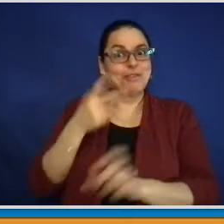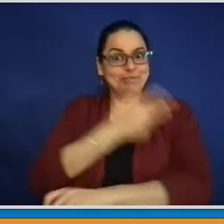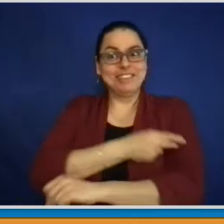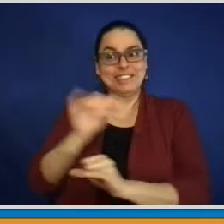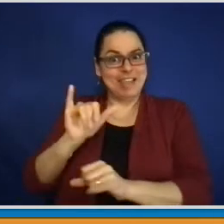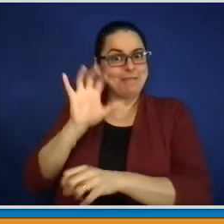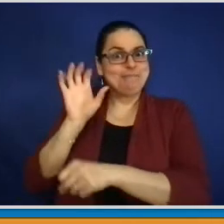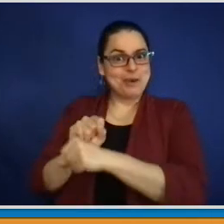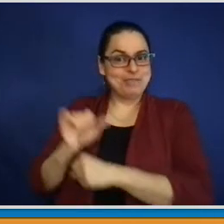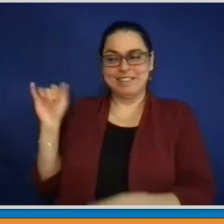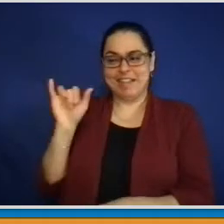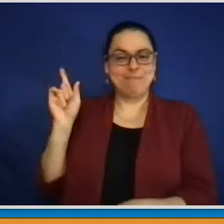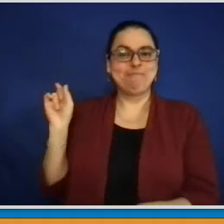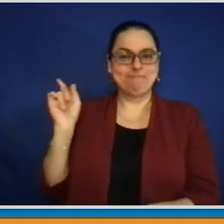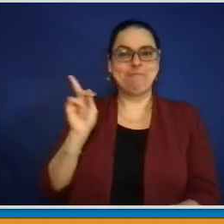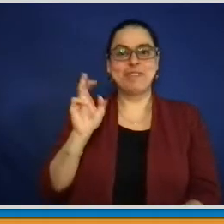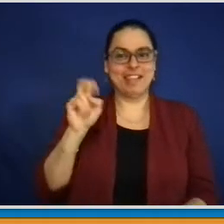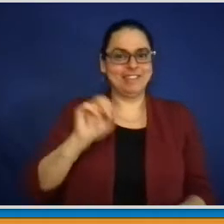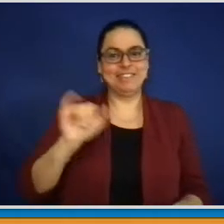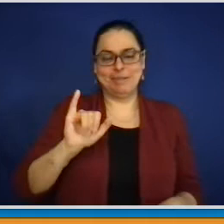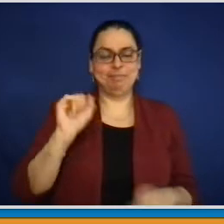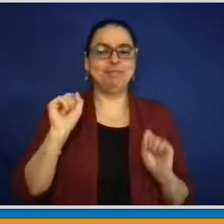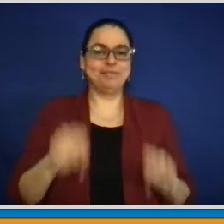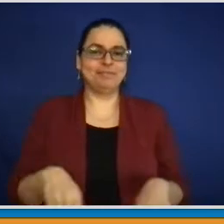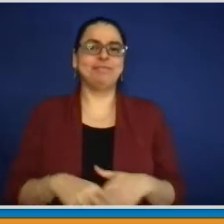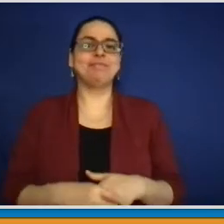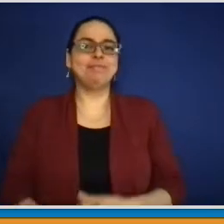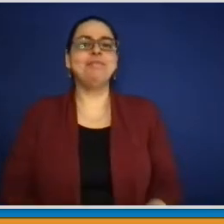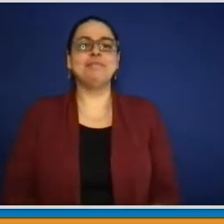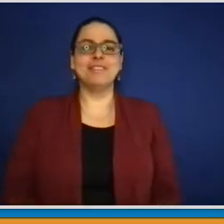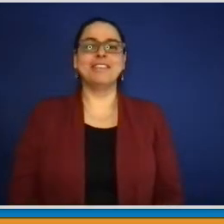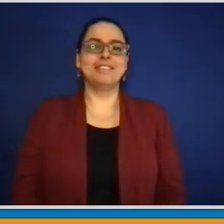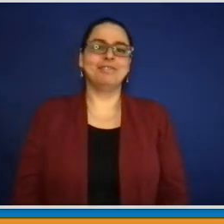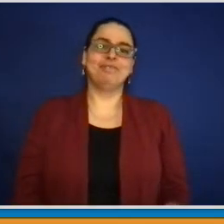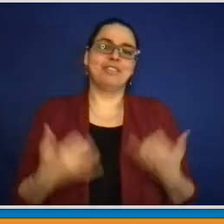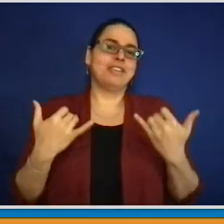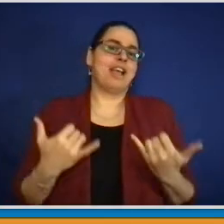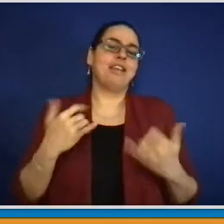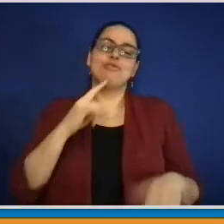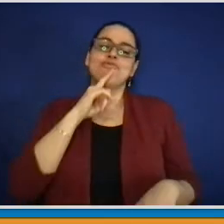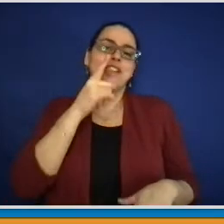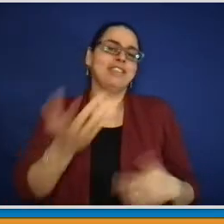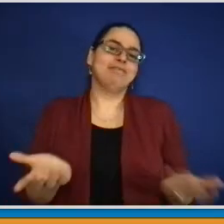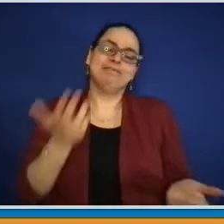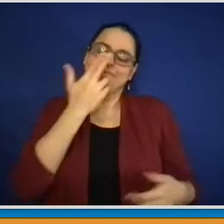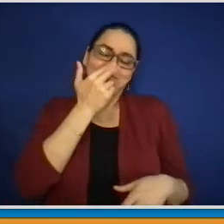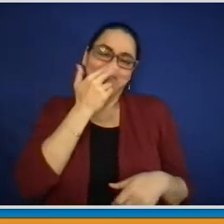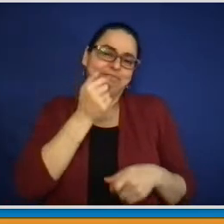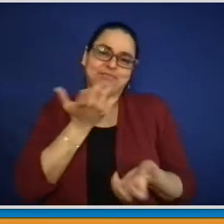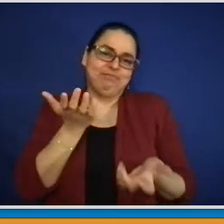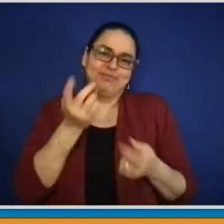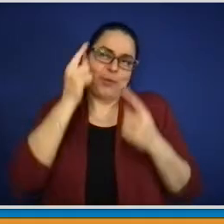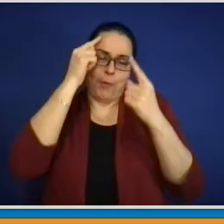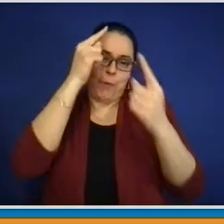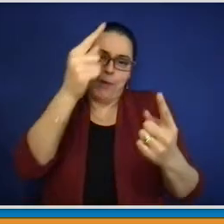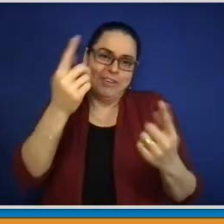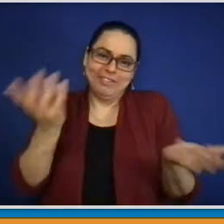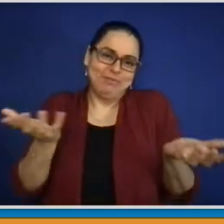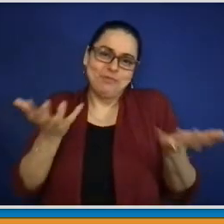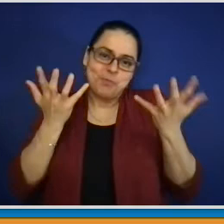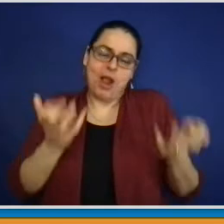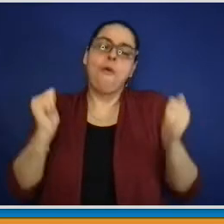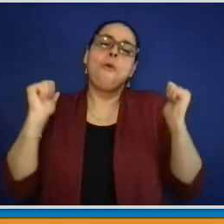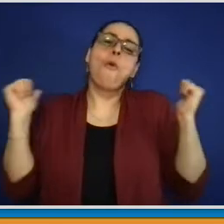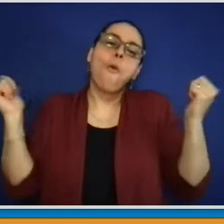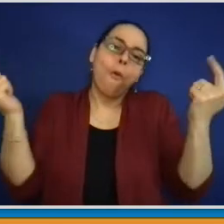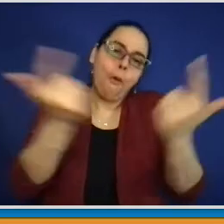want to vaccinate everybody in this society now. So far, the vaccinations have been a matter of personal preference, and we're seeing that there is still